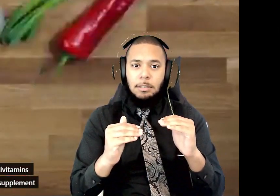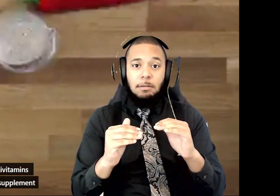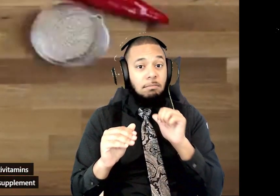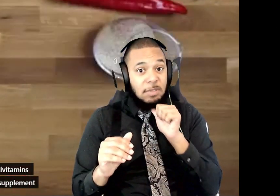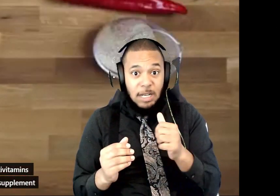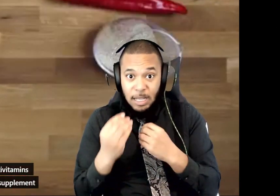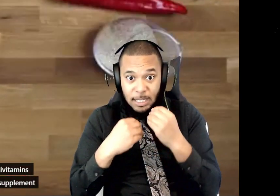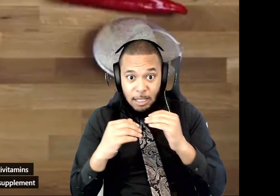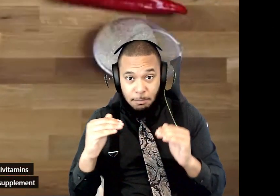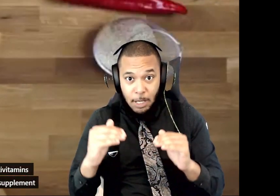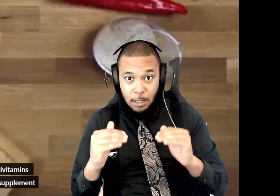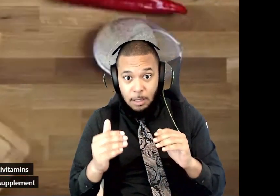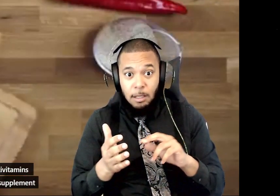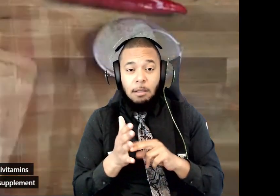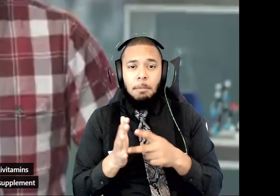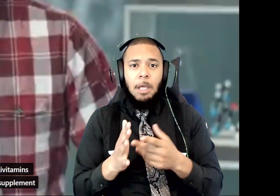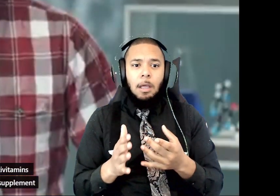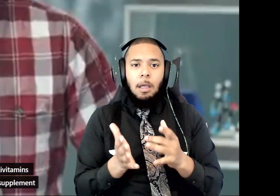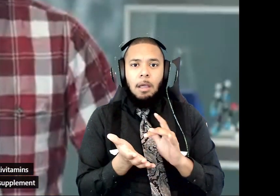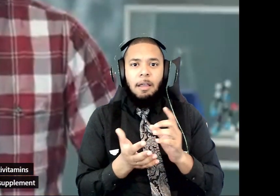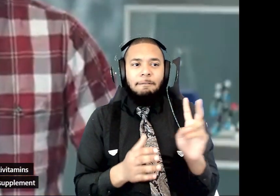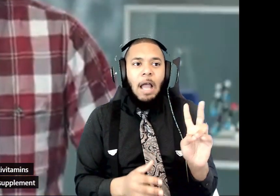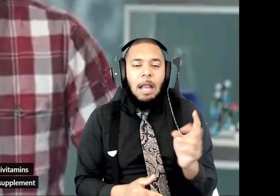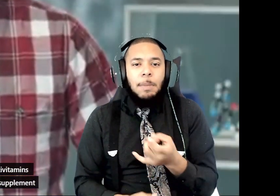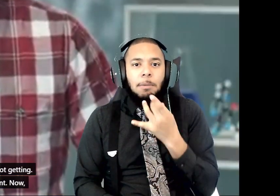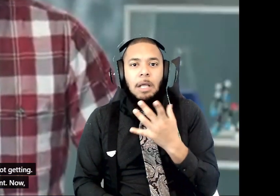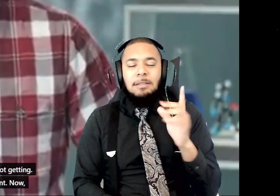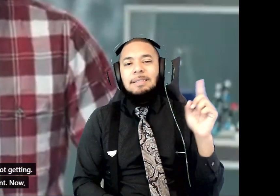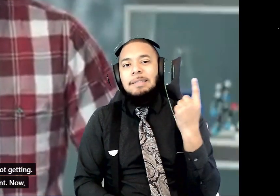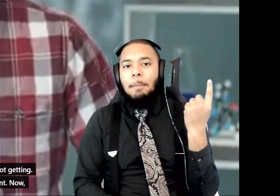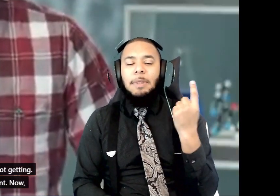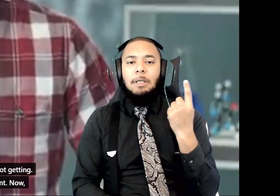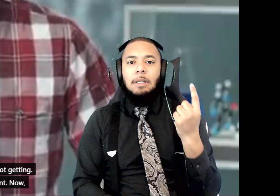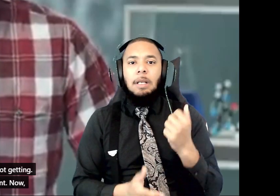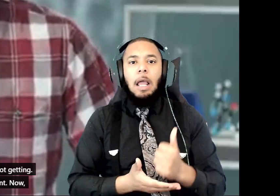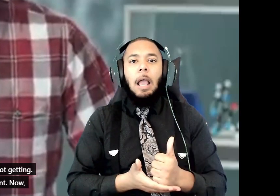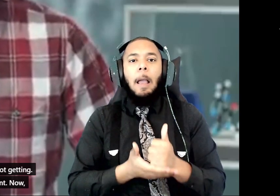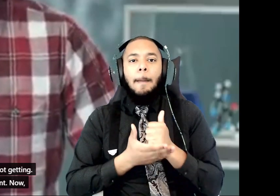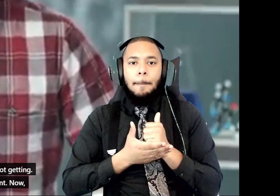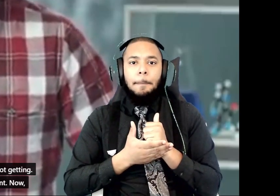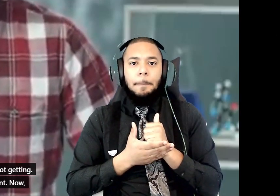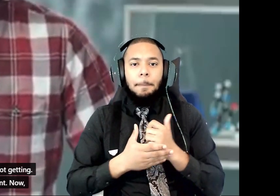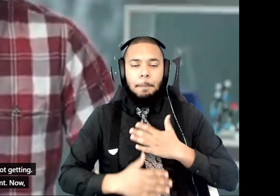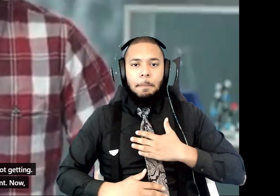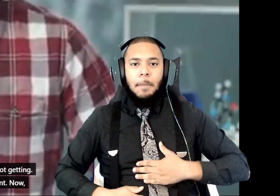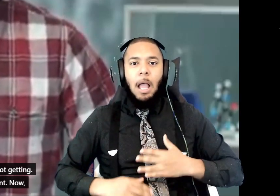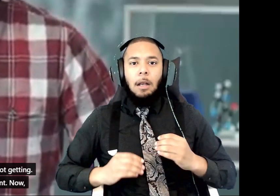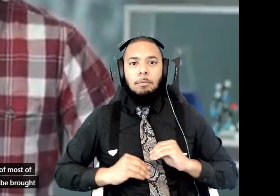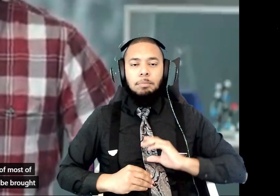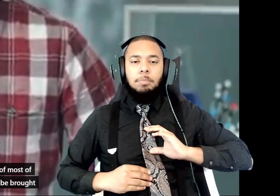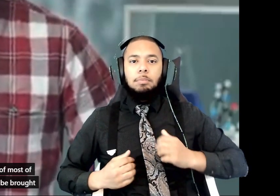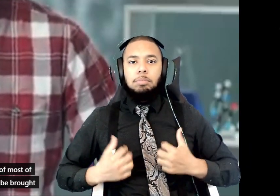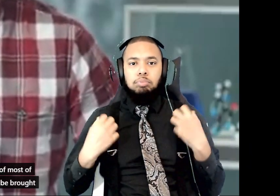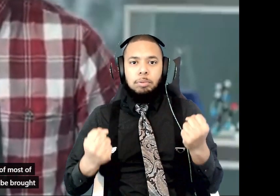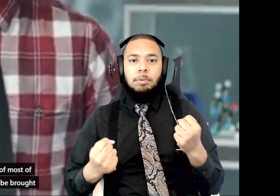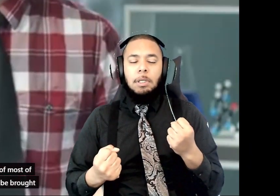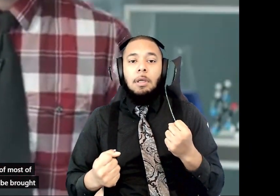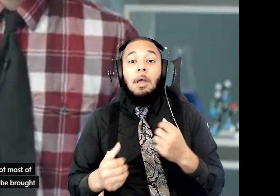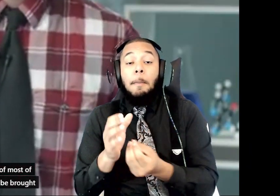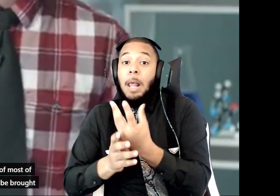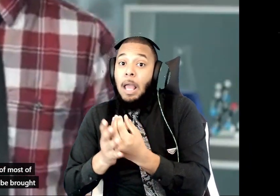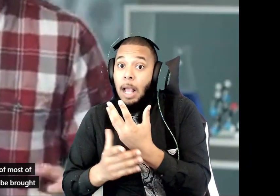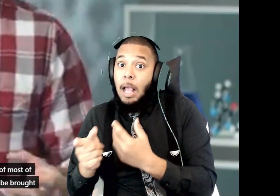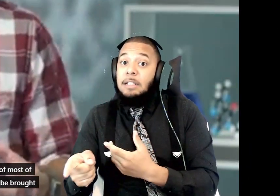then we're, taking multivitamins or some way to supplement those nutrients that we're not getting. And plants are no different. Now, plants have the advantage